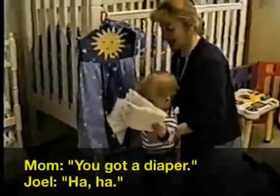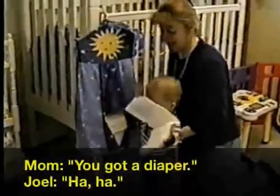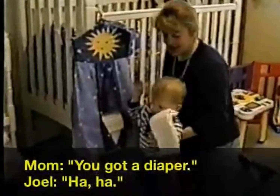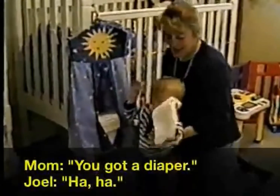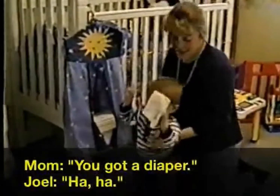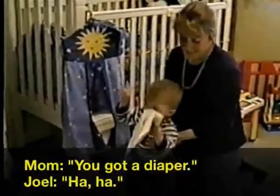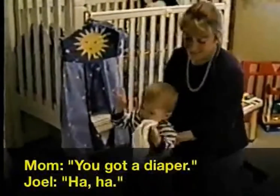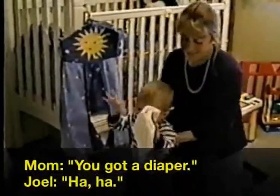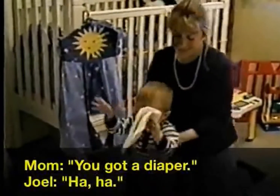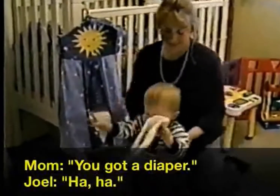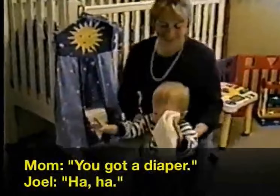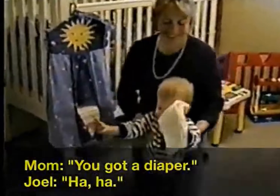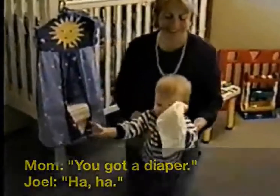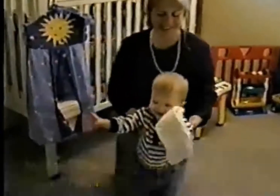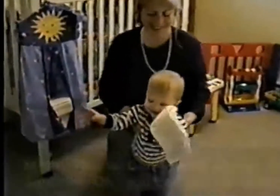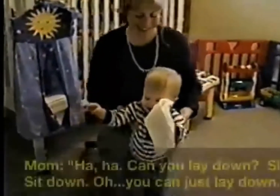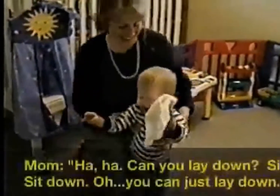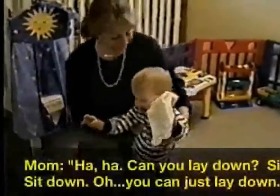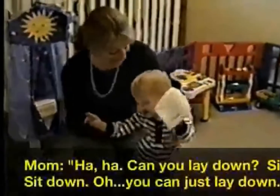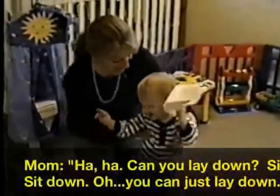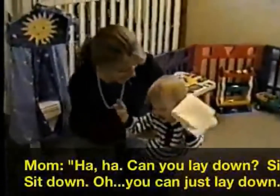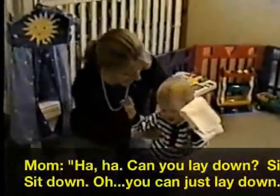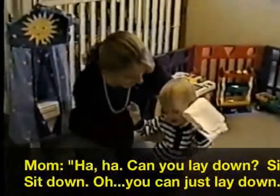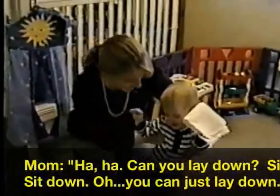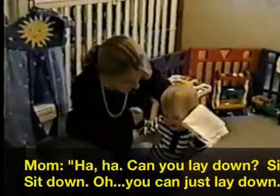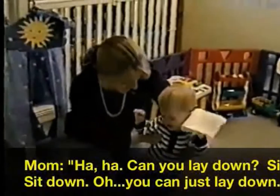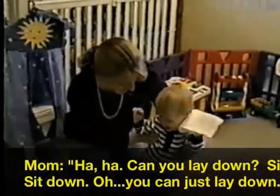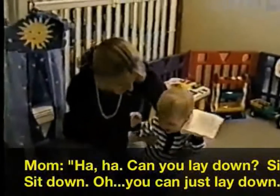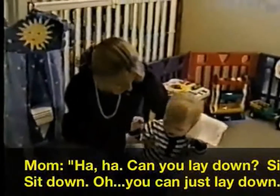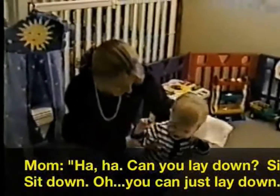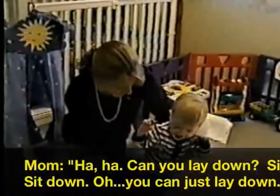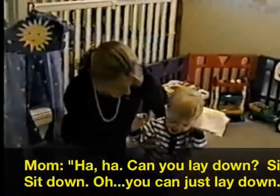Good, you got a diaper. Ha, can you lay down?